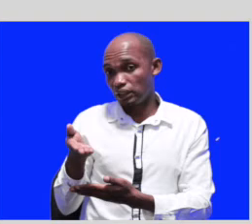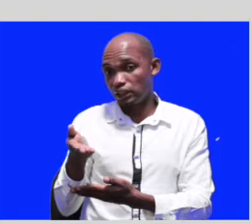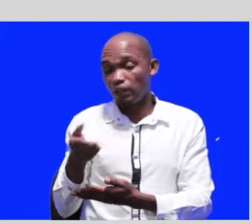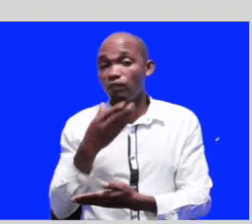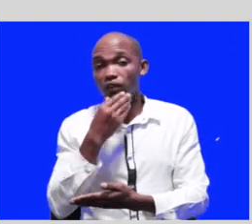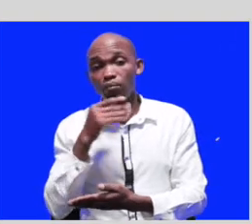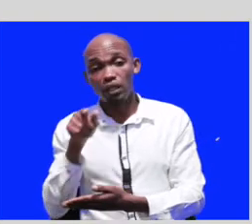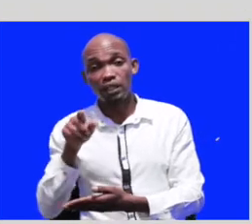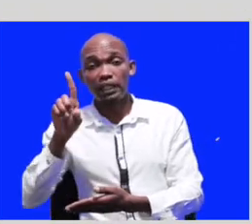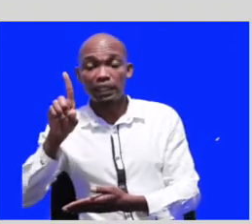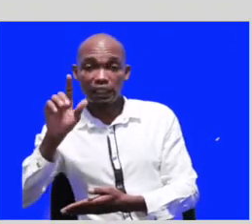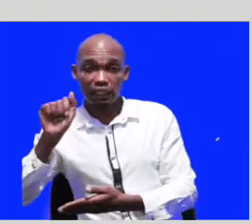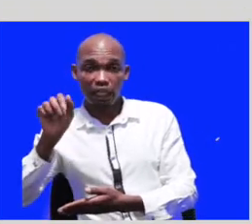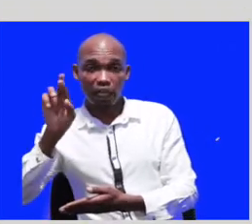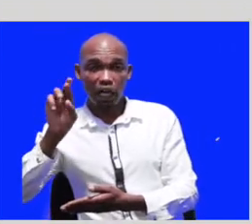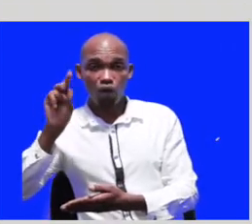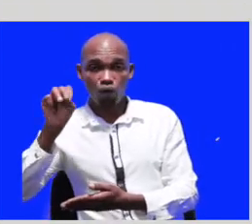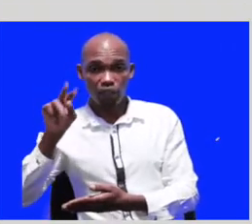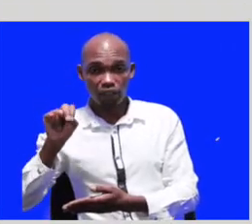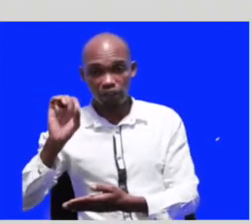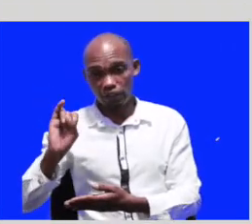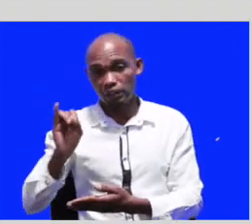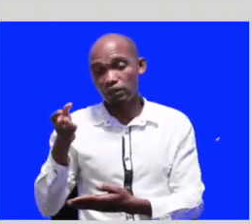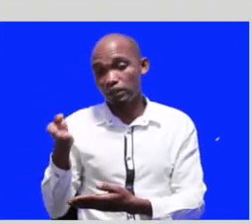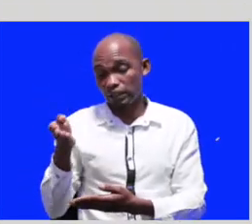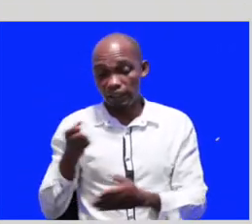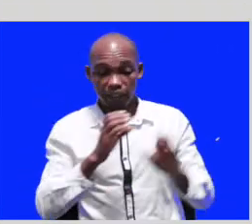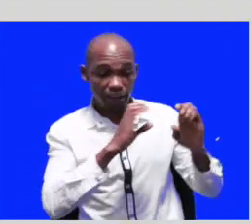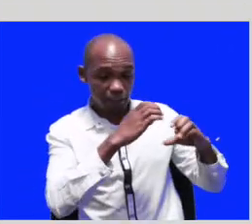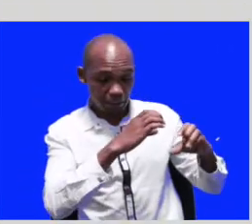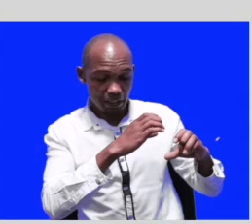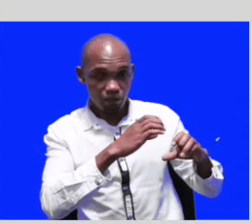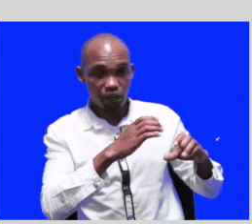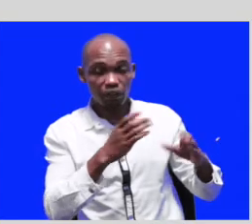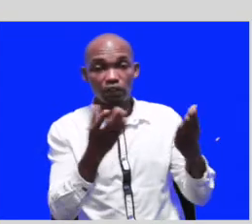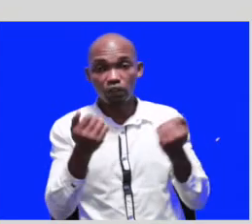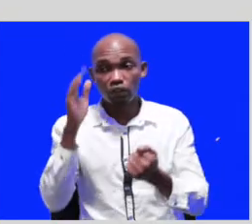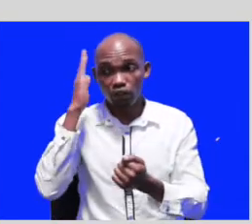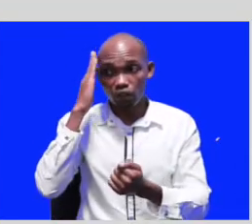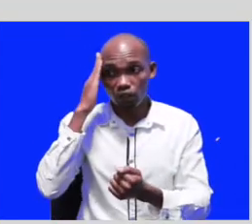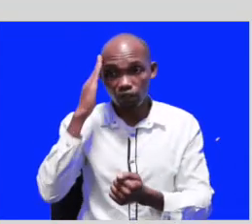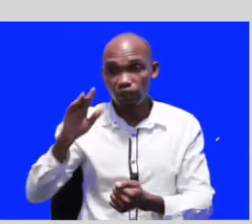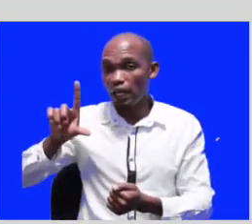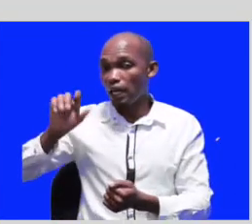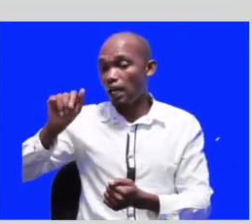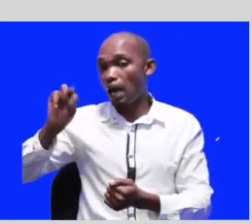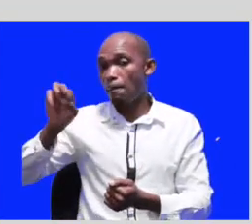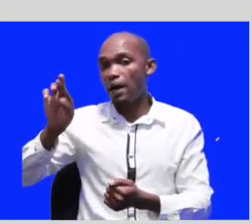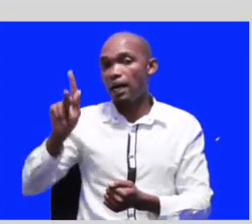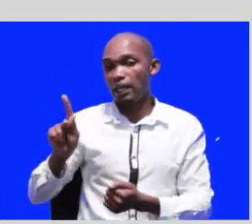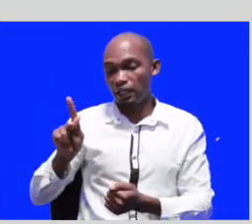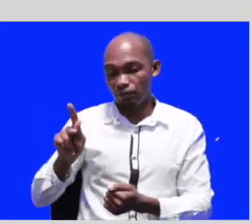Apart from Darwin, there is another scientist who developed a theory of evolution. This scientist is known as